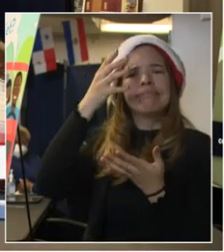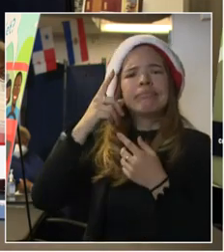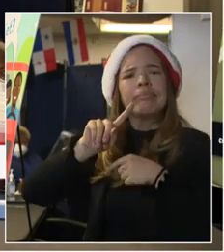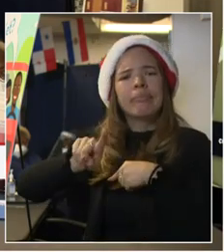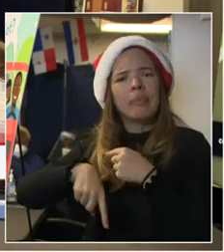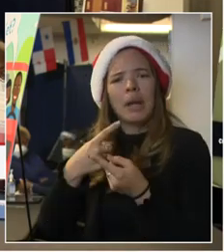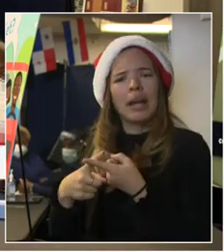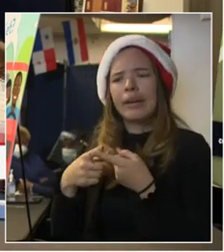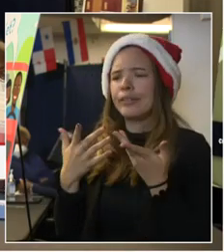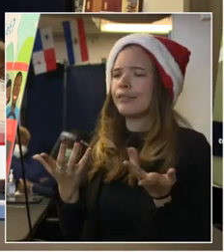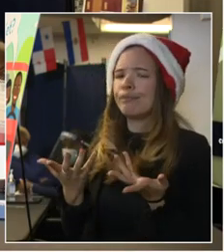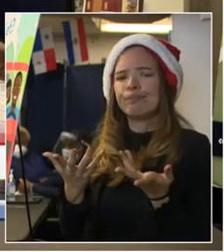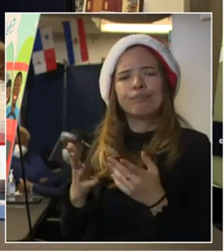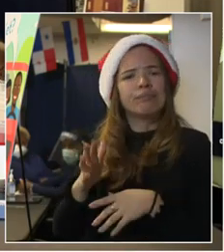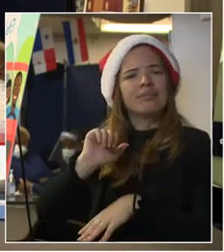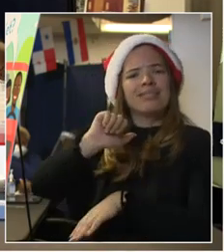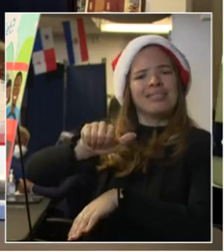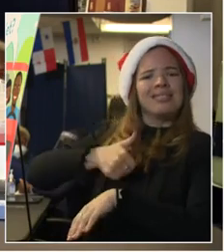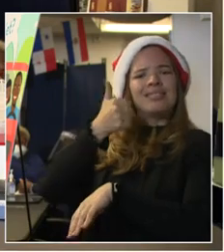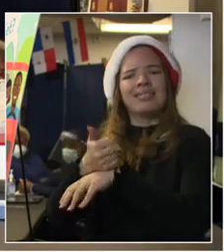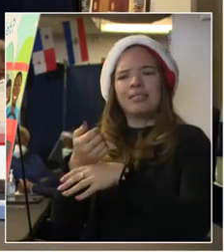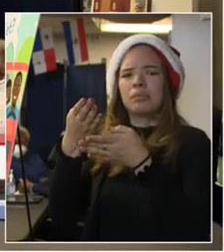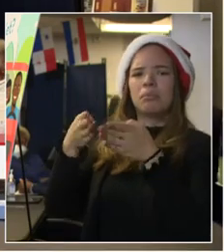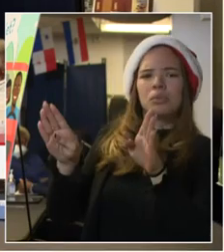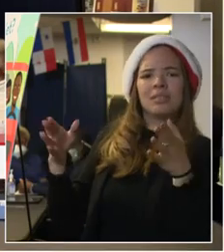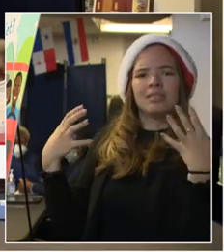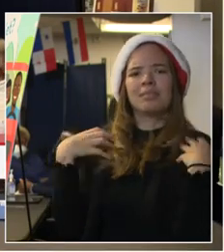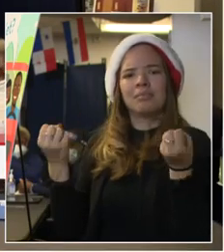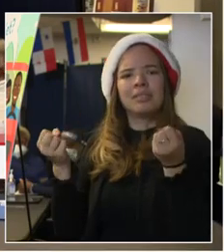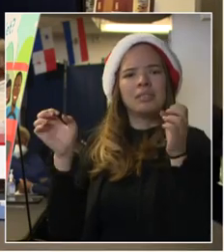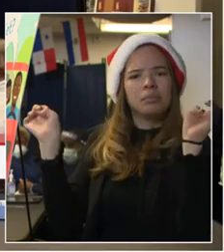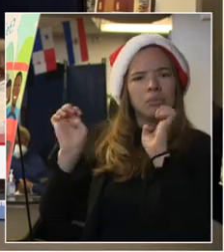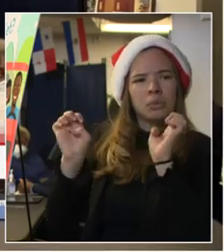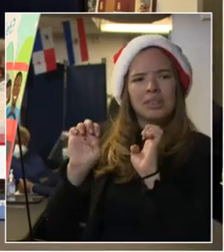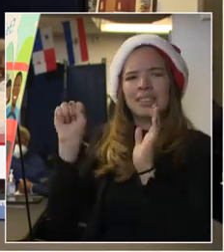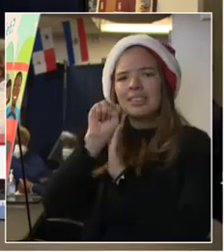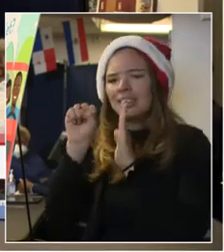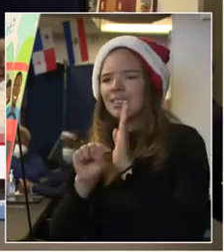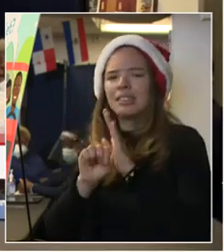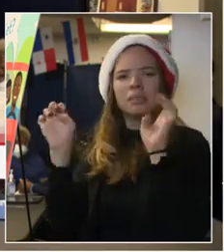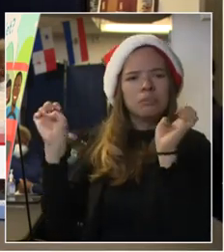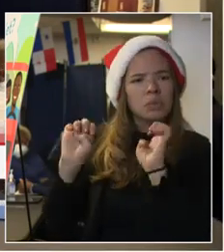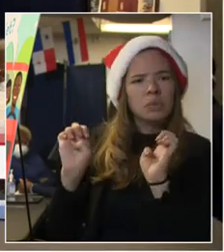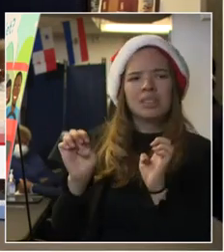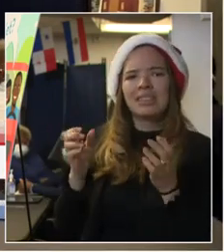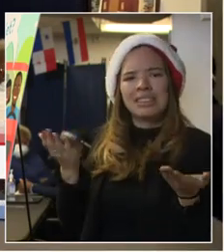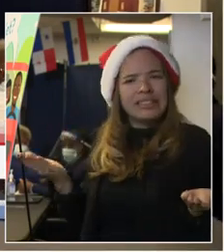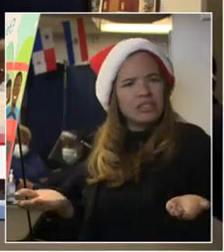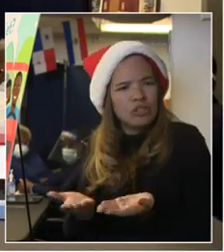a public health emergency or a state of emergency in DC to handle the